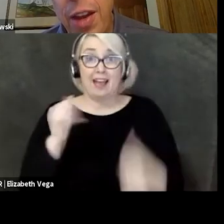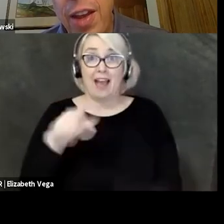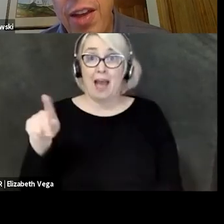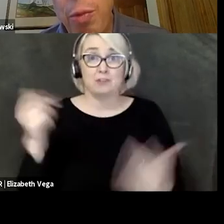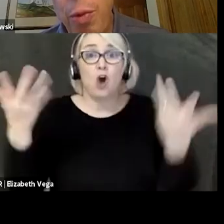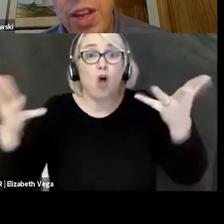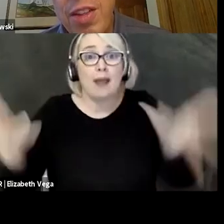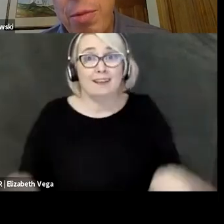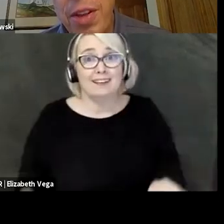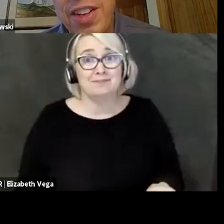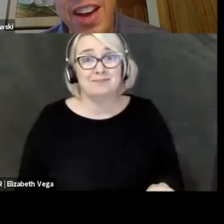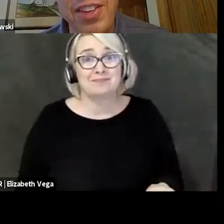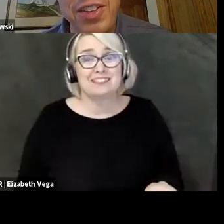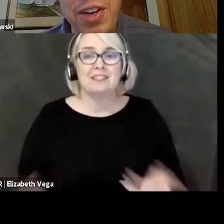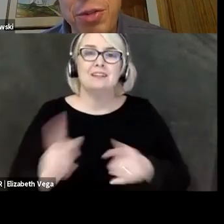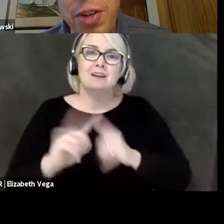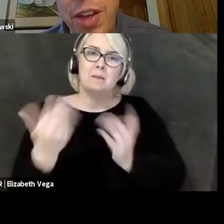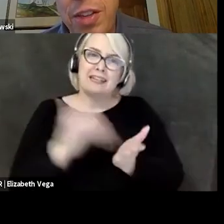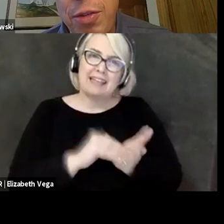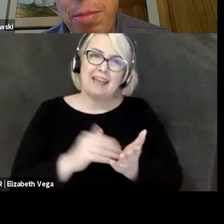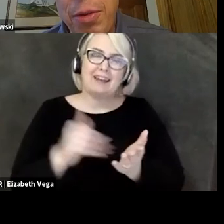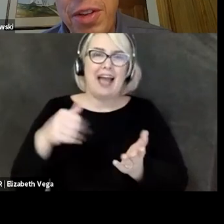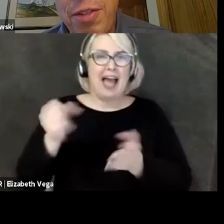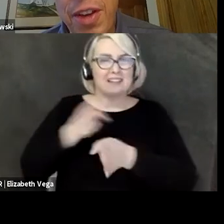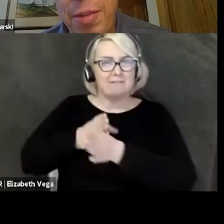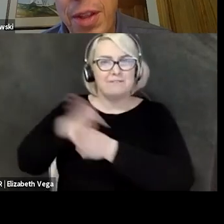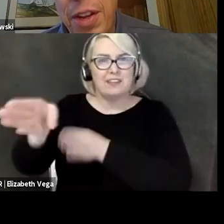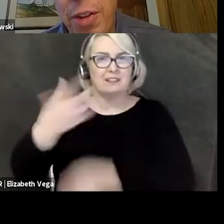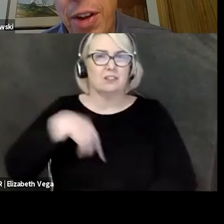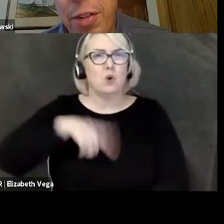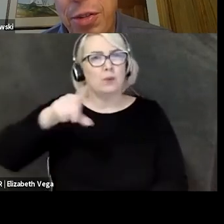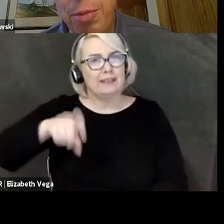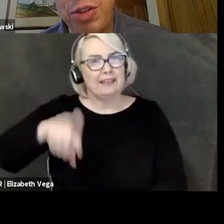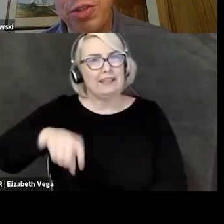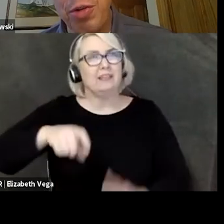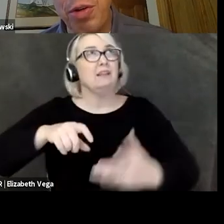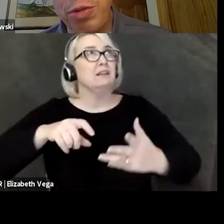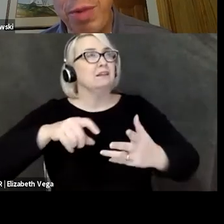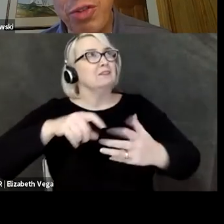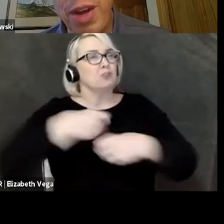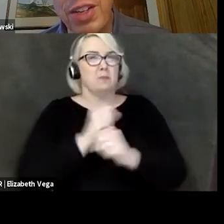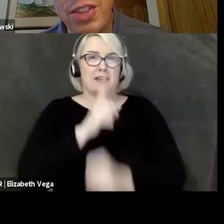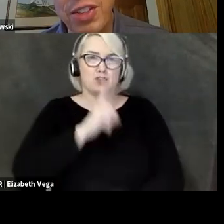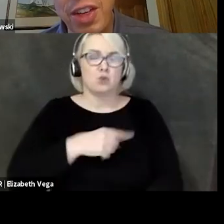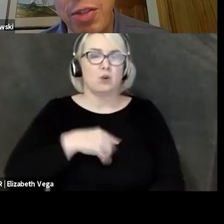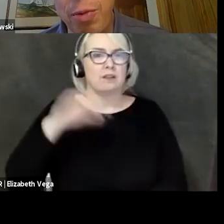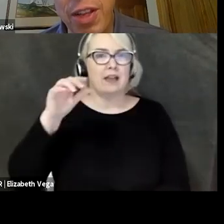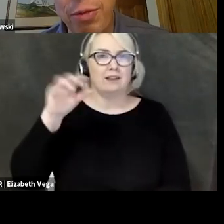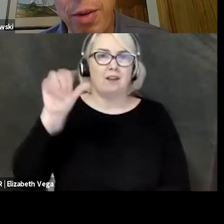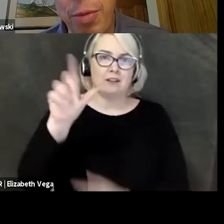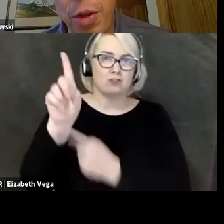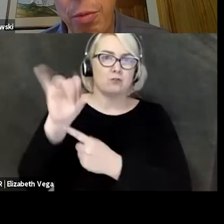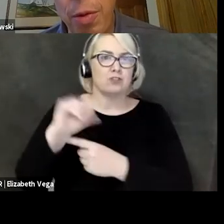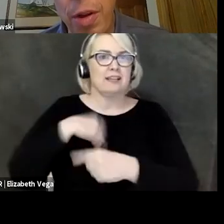Again, what we need to really tackle as an industry is ubiquitous availability of audio description. So, Spectrum Access has to get the